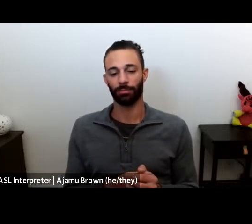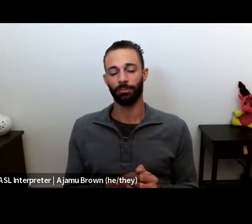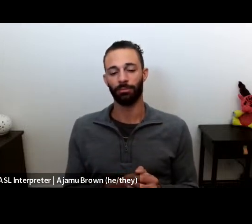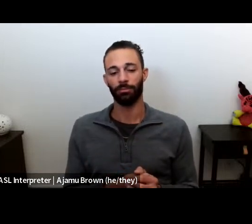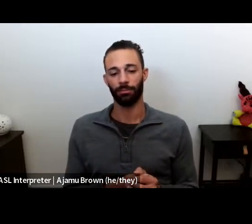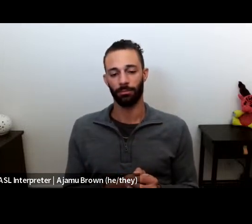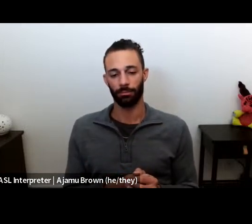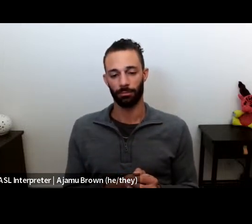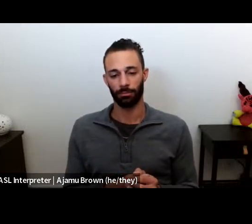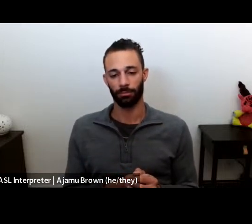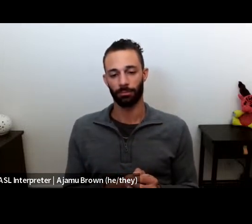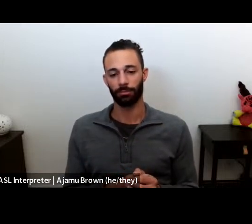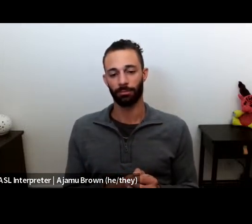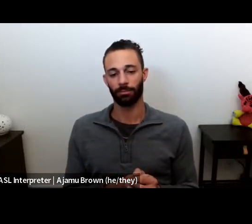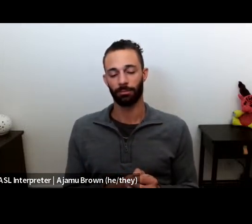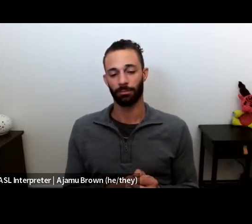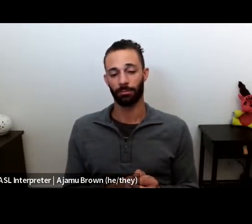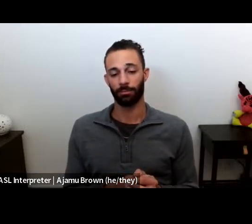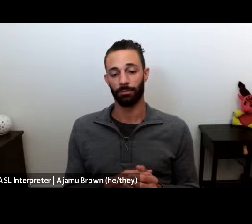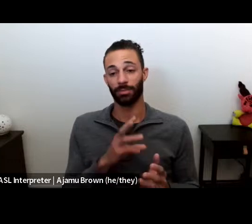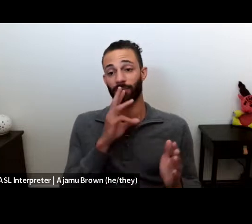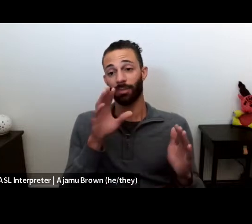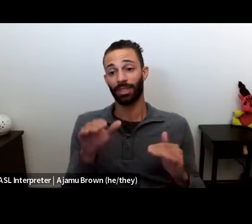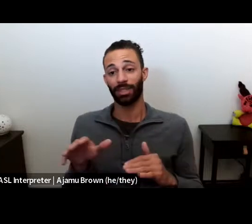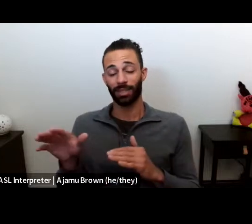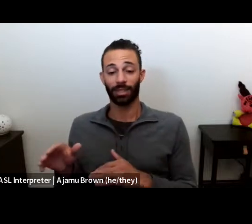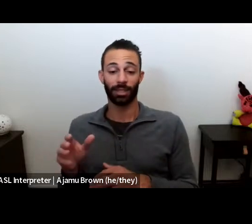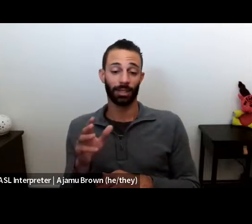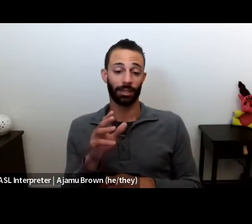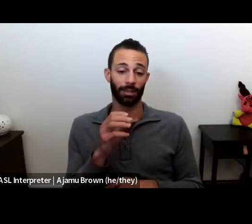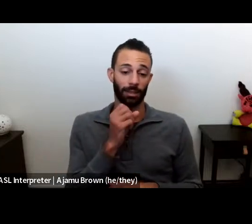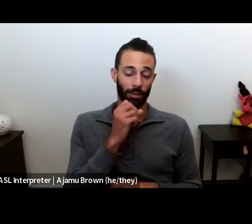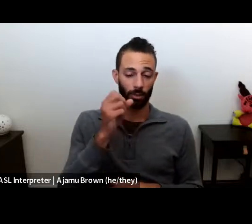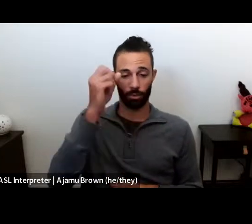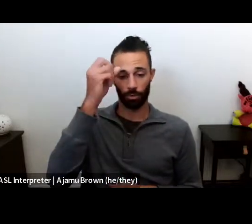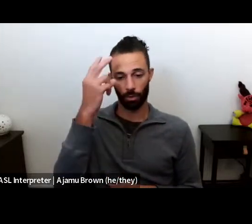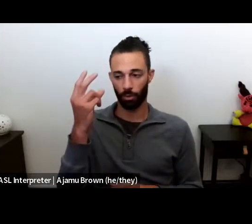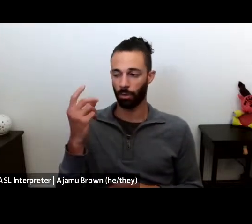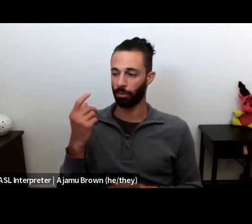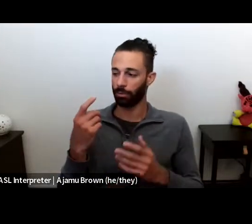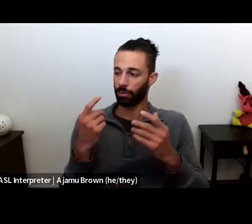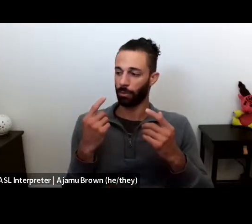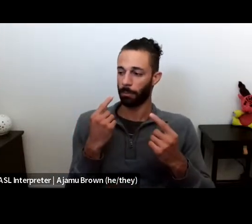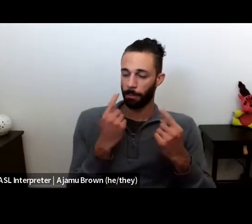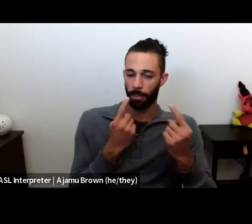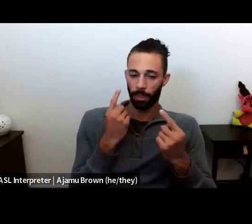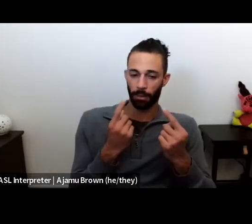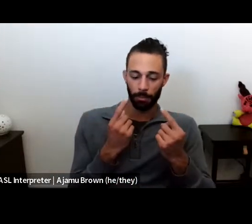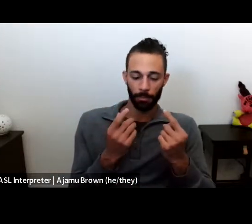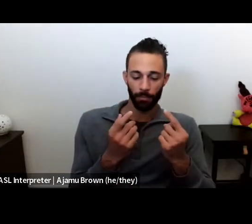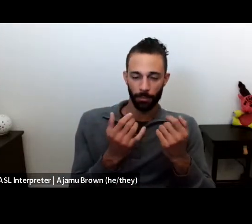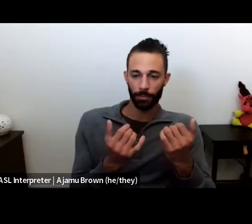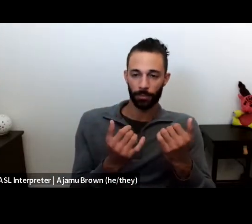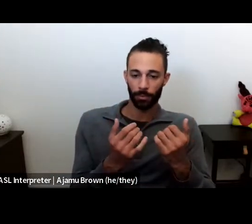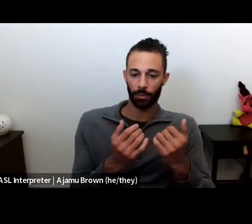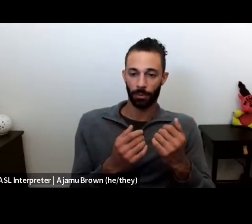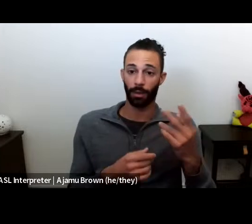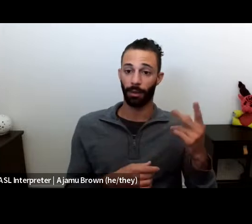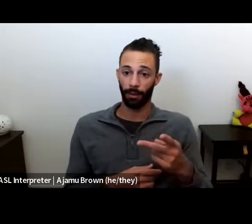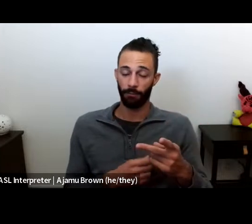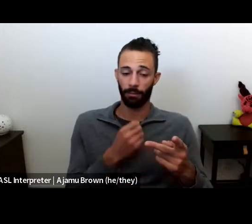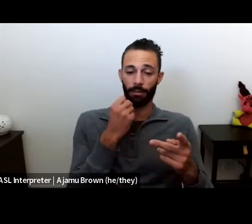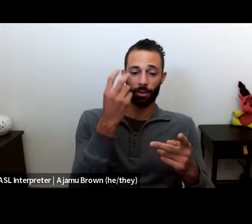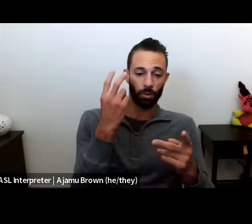so your sea goats. Let's think about this. One half of you is goat, a